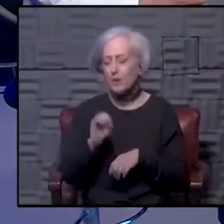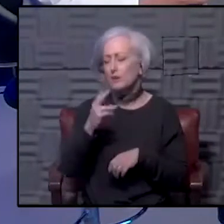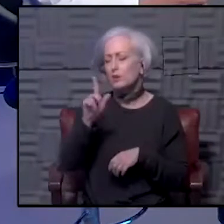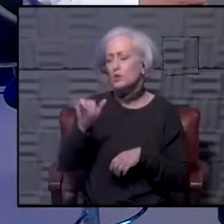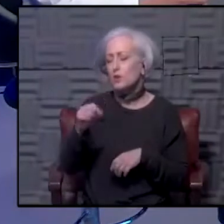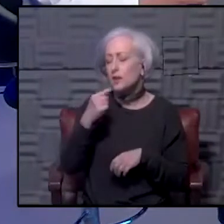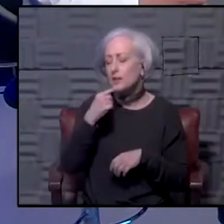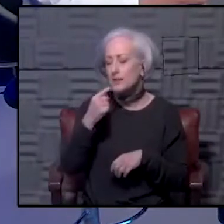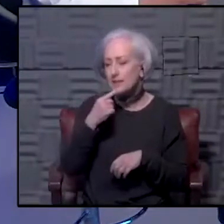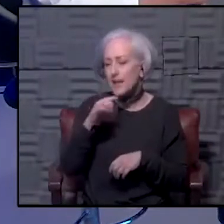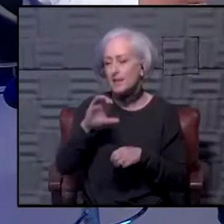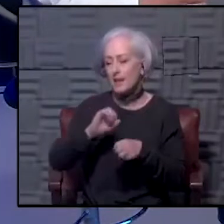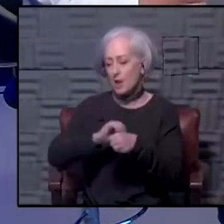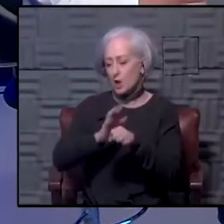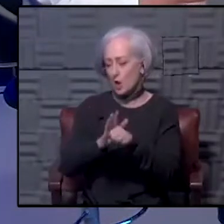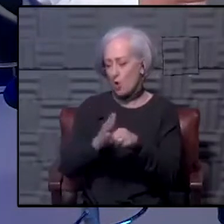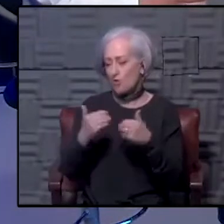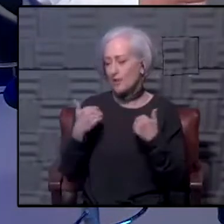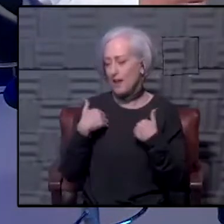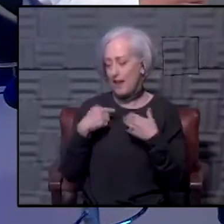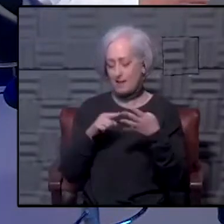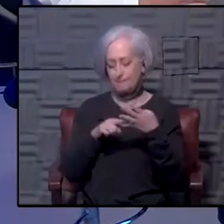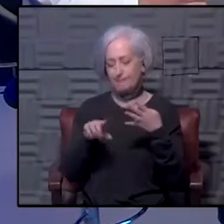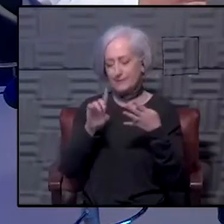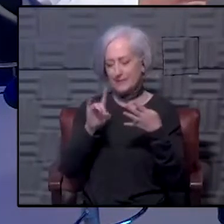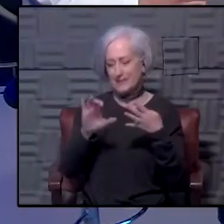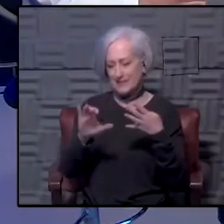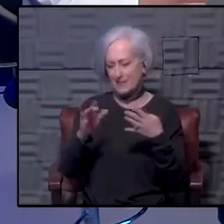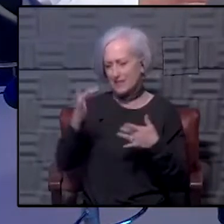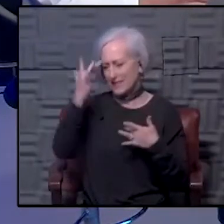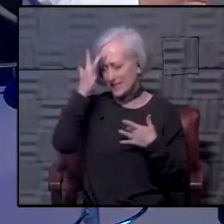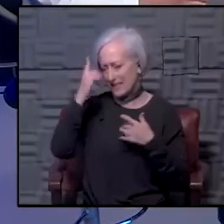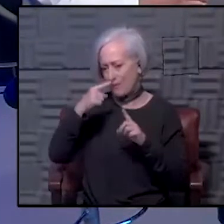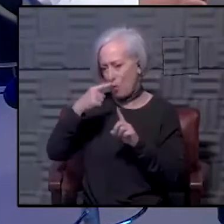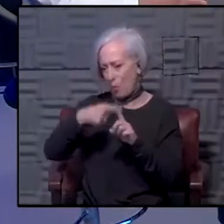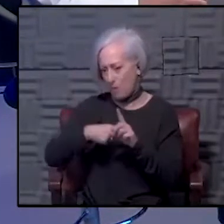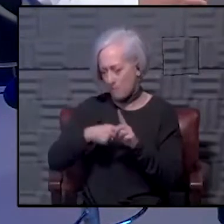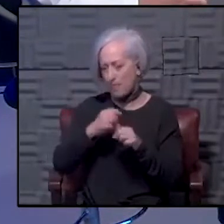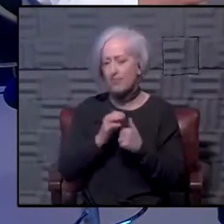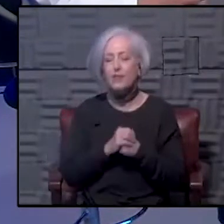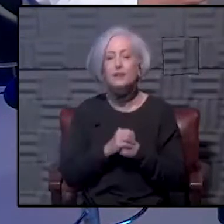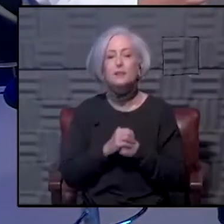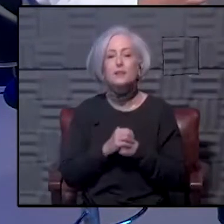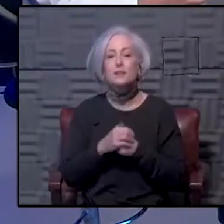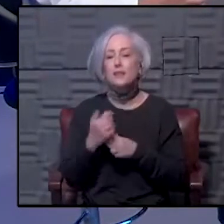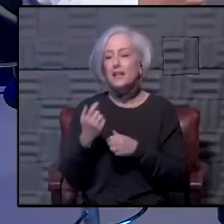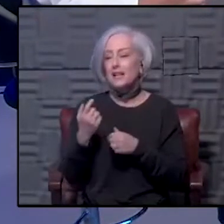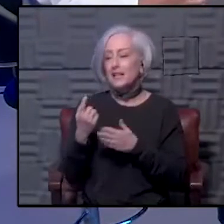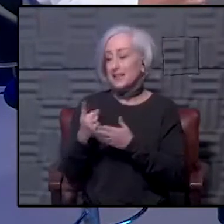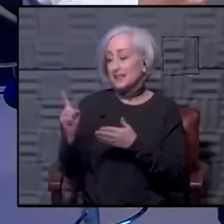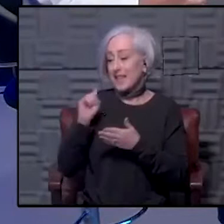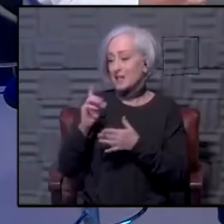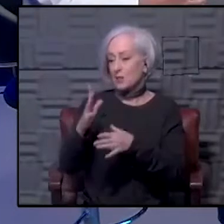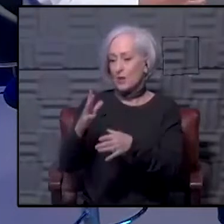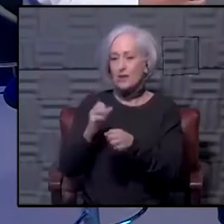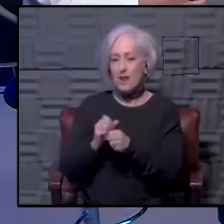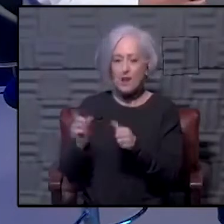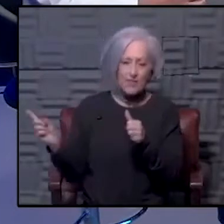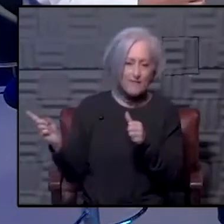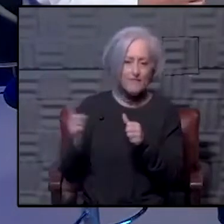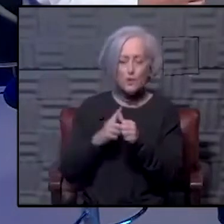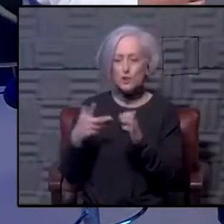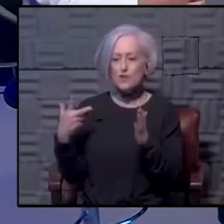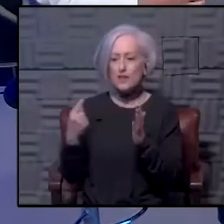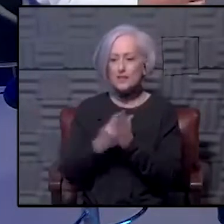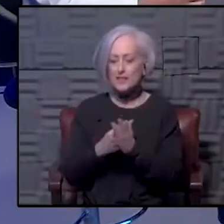that had COVID at the end of December. He was fairly sick for about a month. Last week, he received his first vaccine, which hit him hard. He